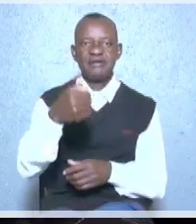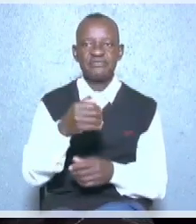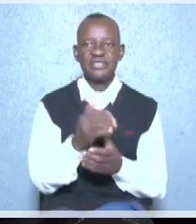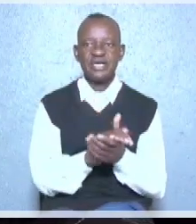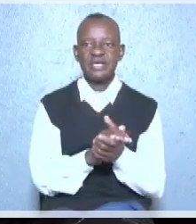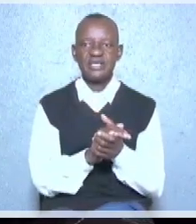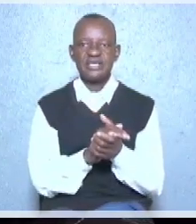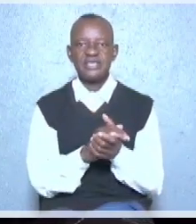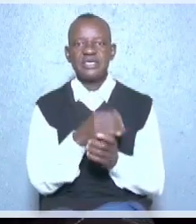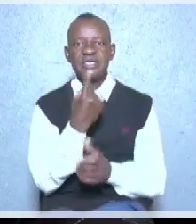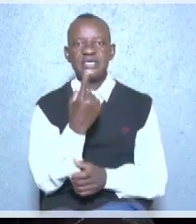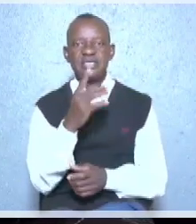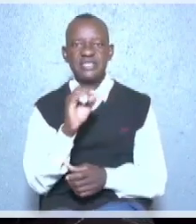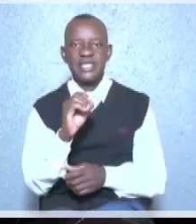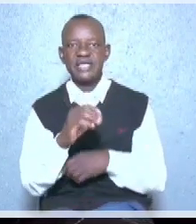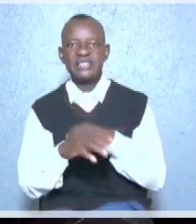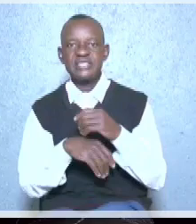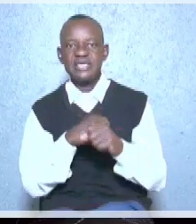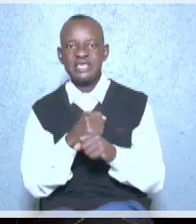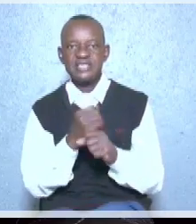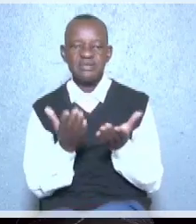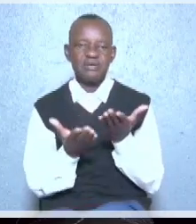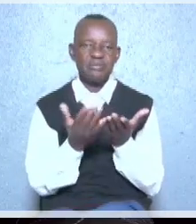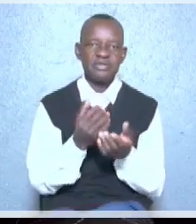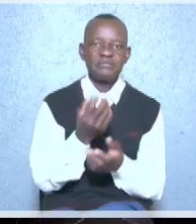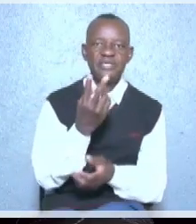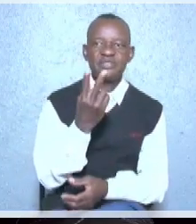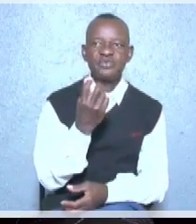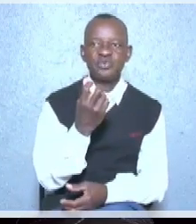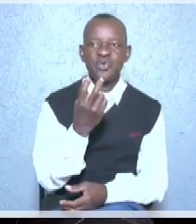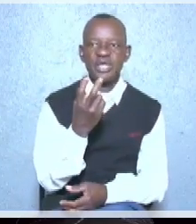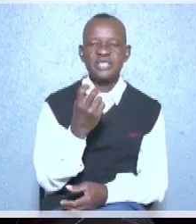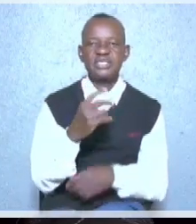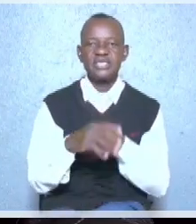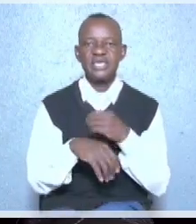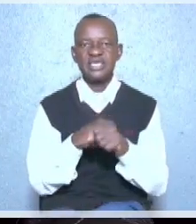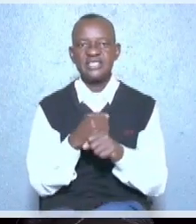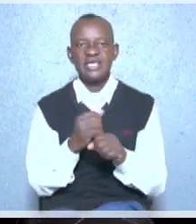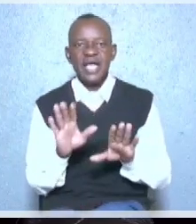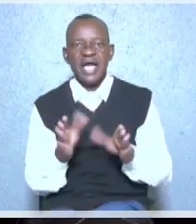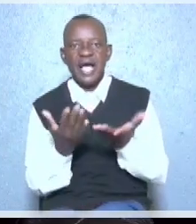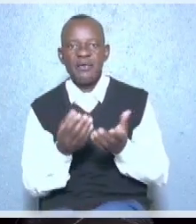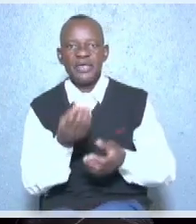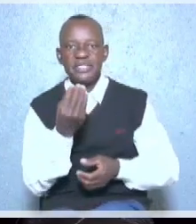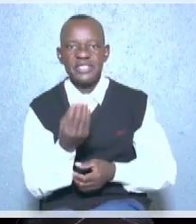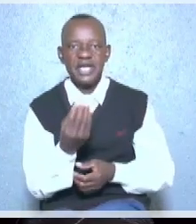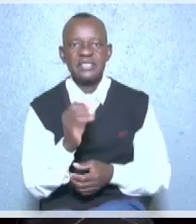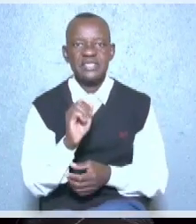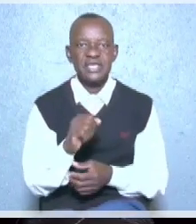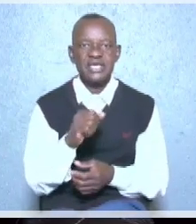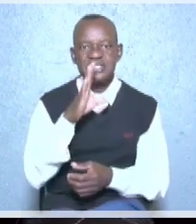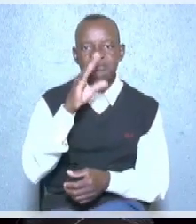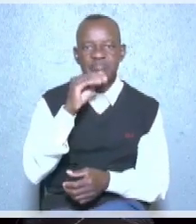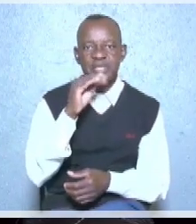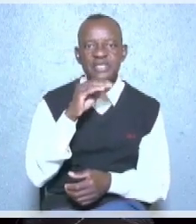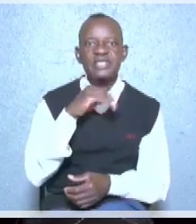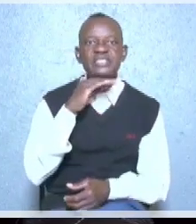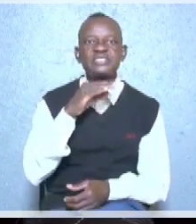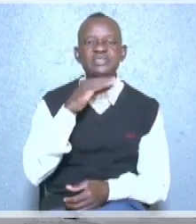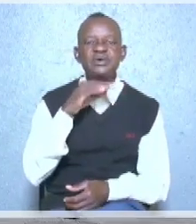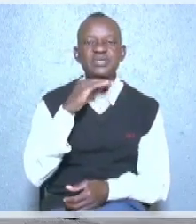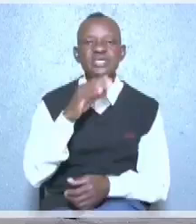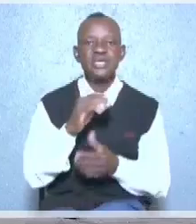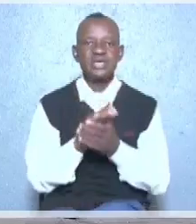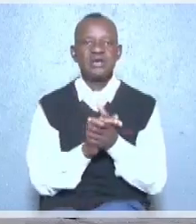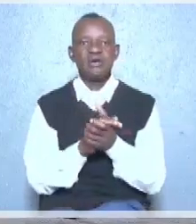going to narrate Dr. Nujoma? So this history need to be taught to our children